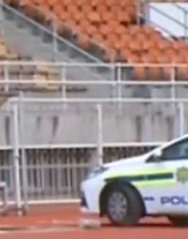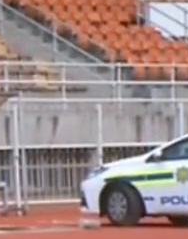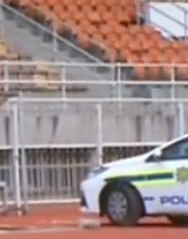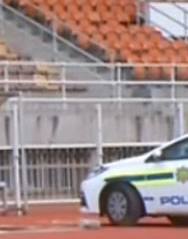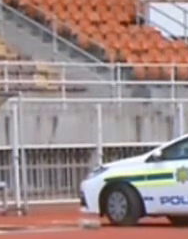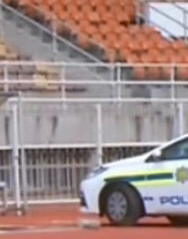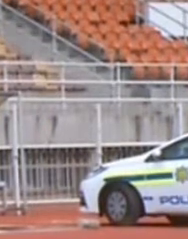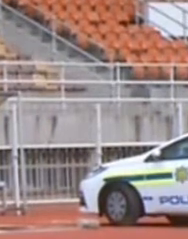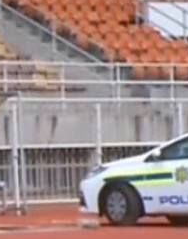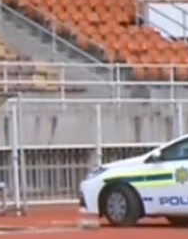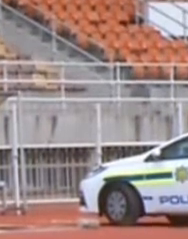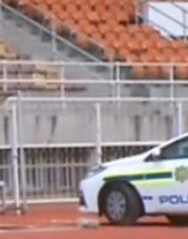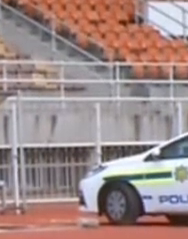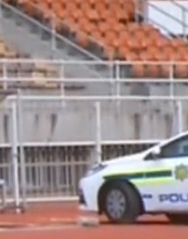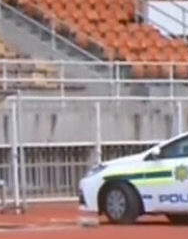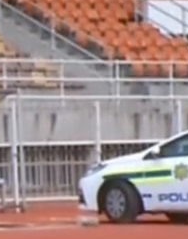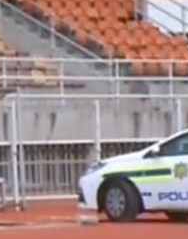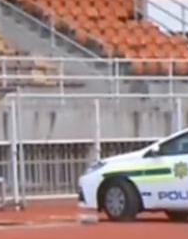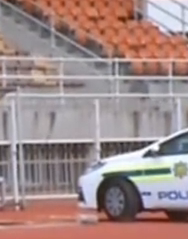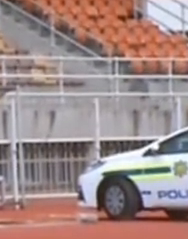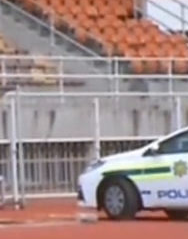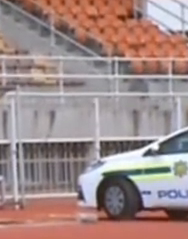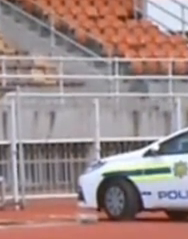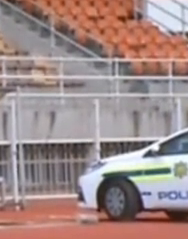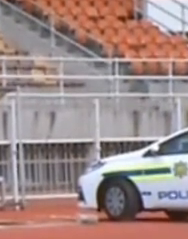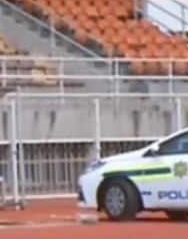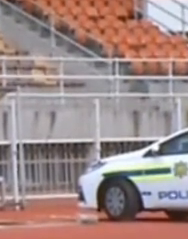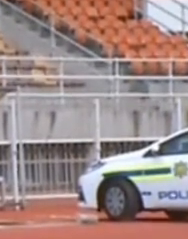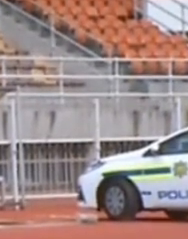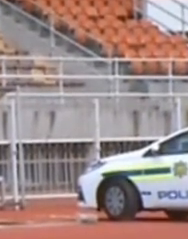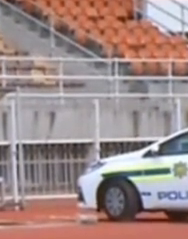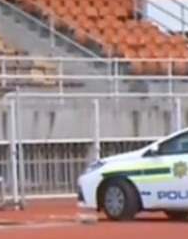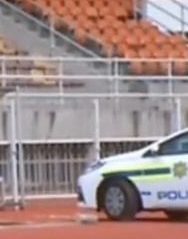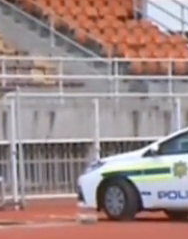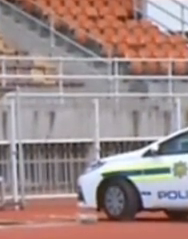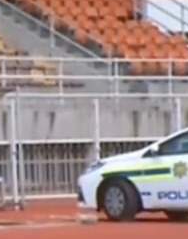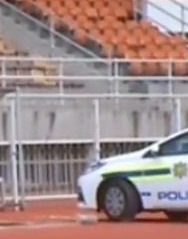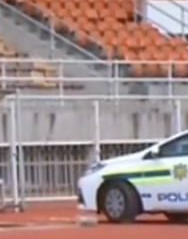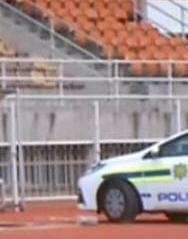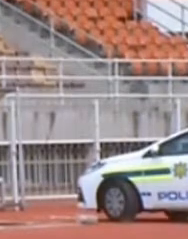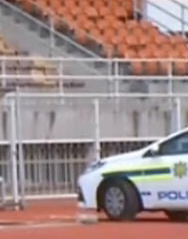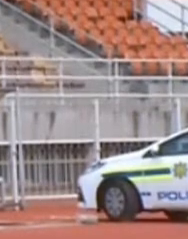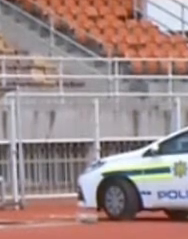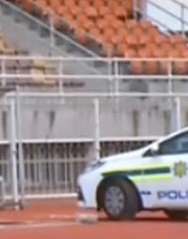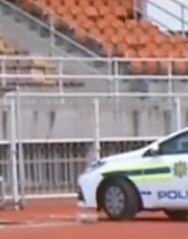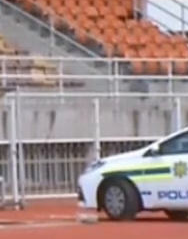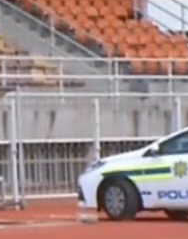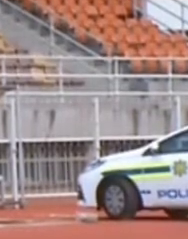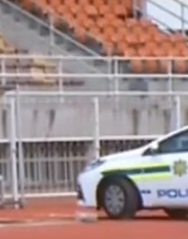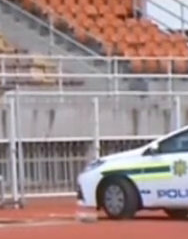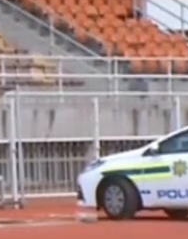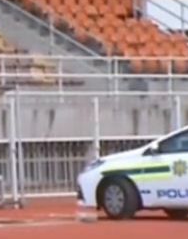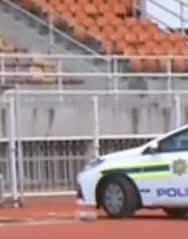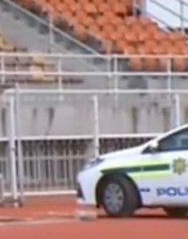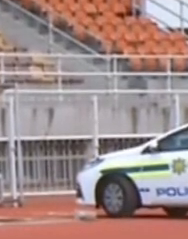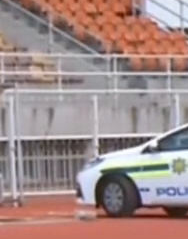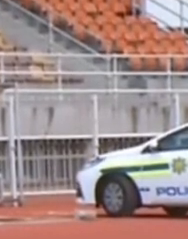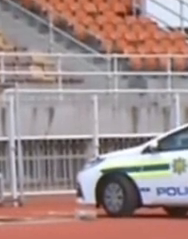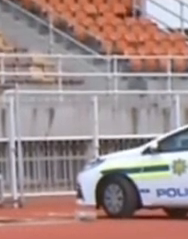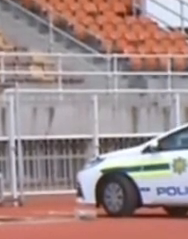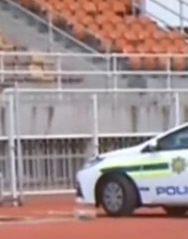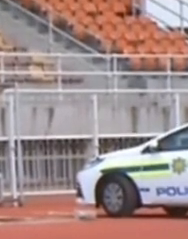CADAS forums. The essence of all this is for these leaders to have a national feel. First, to communicate our message of